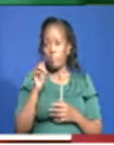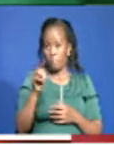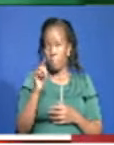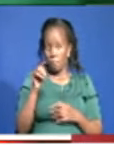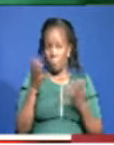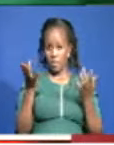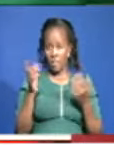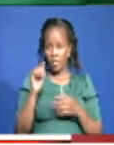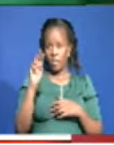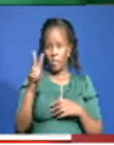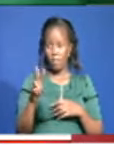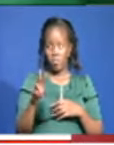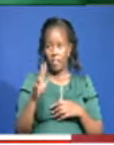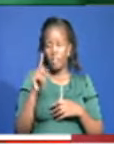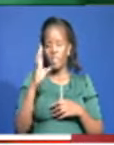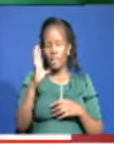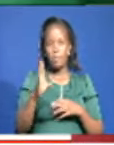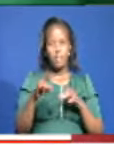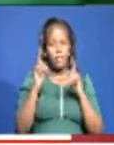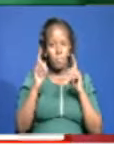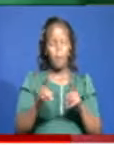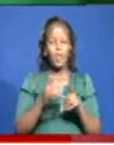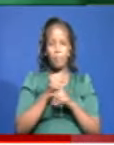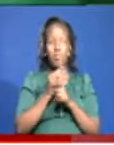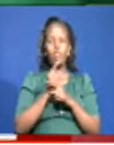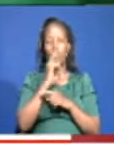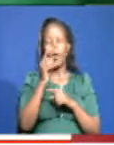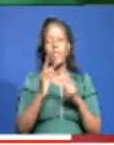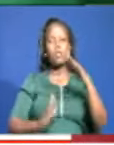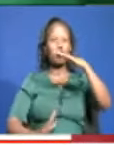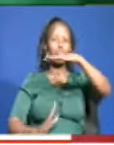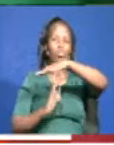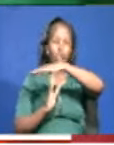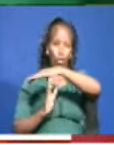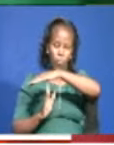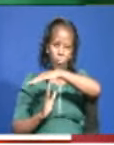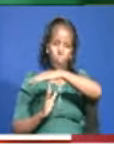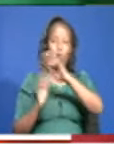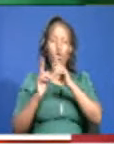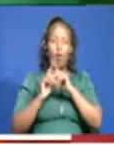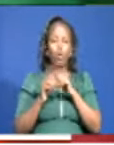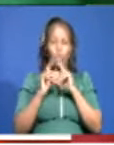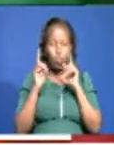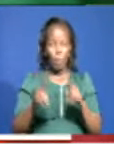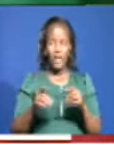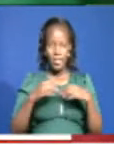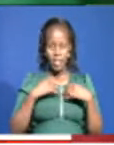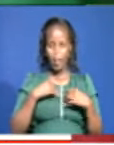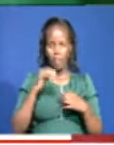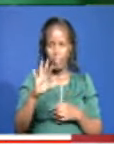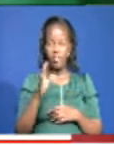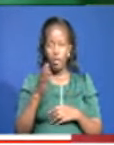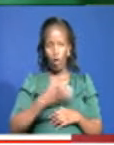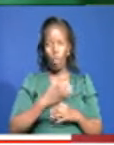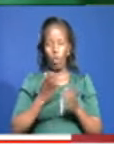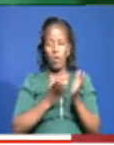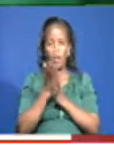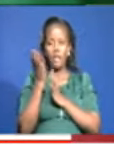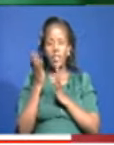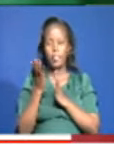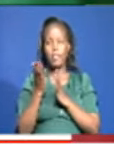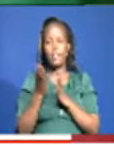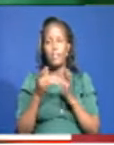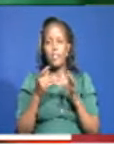step up to the plate. It must punch at its right weight in the marketplace.